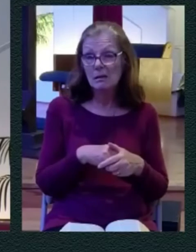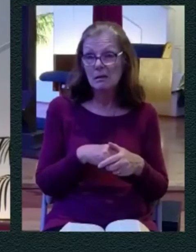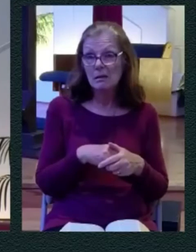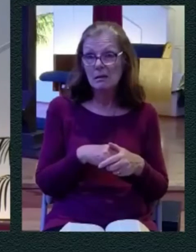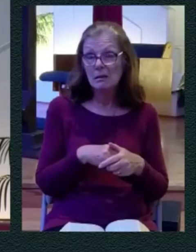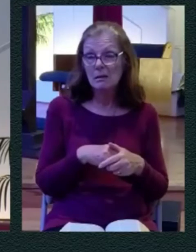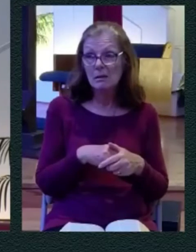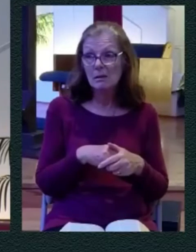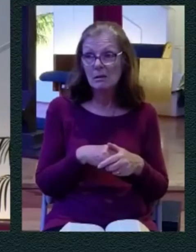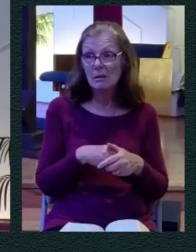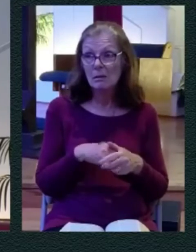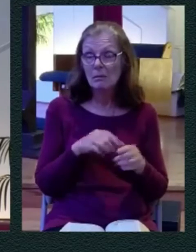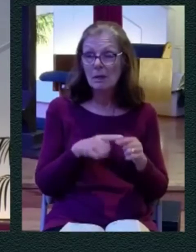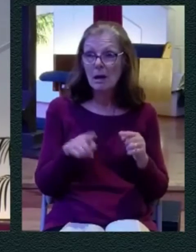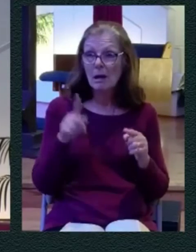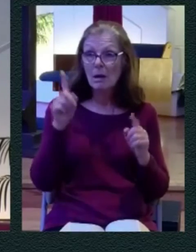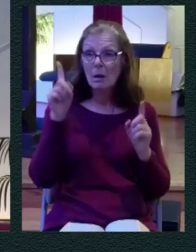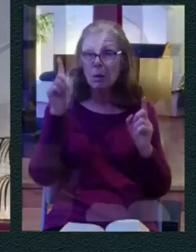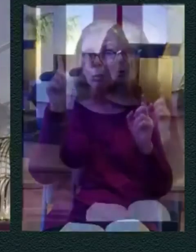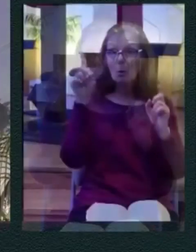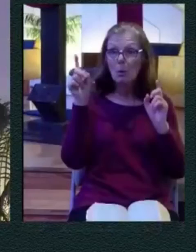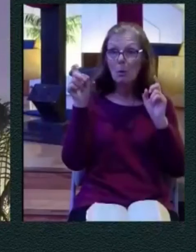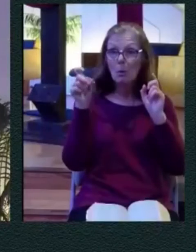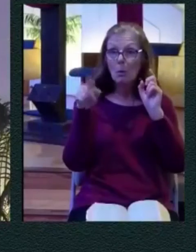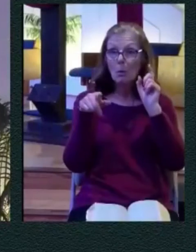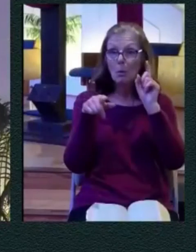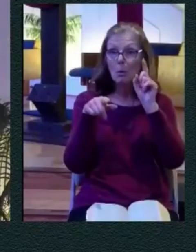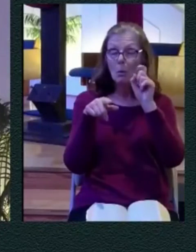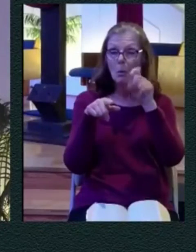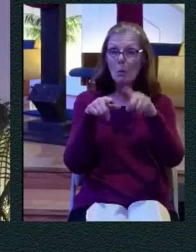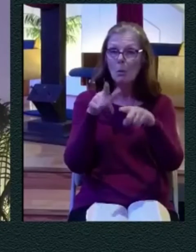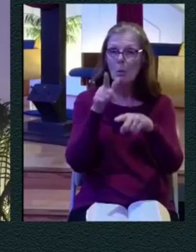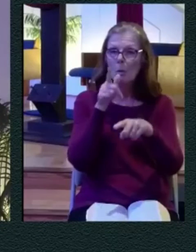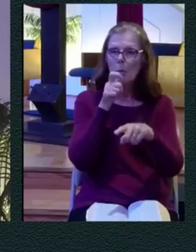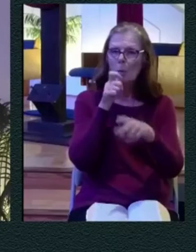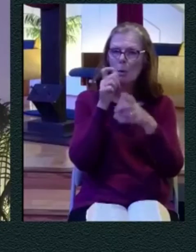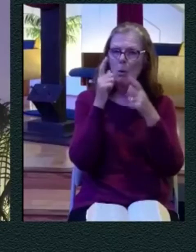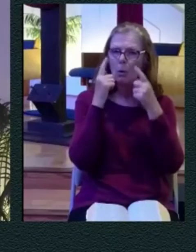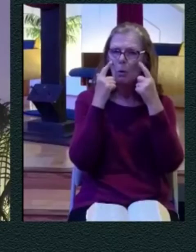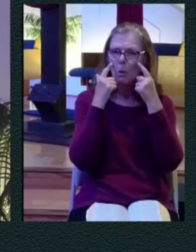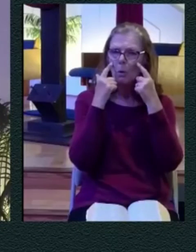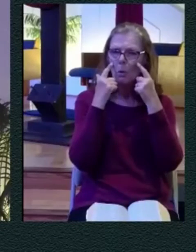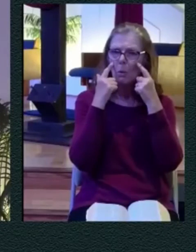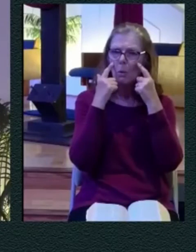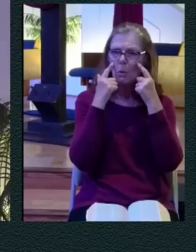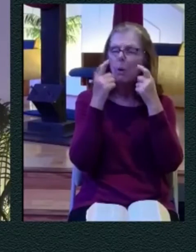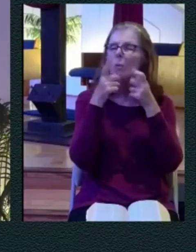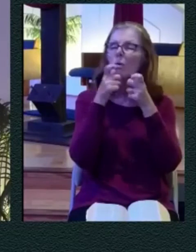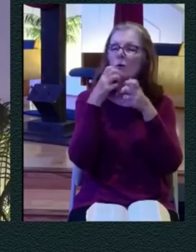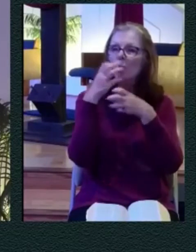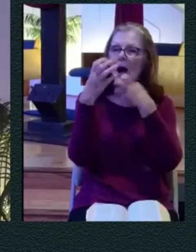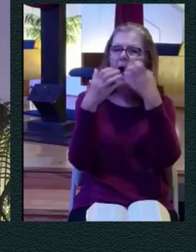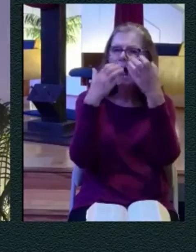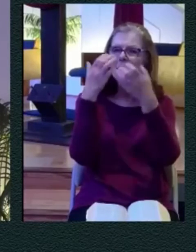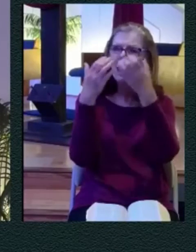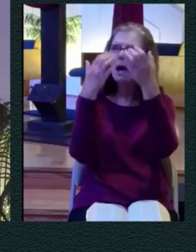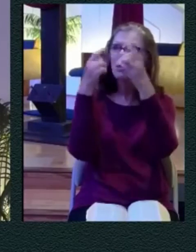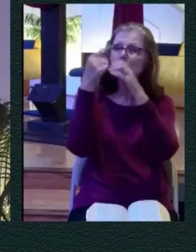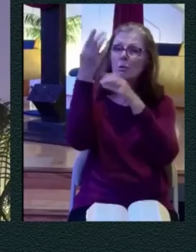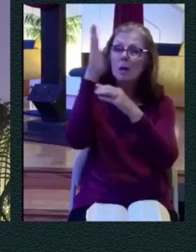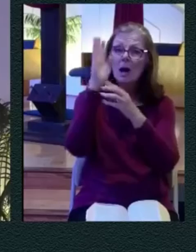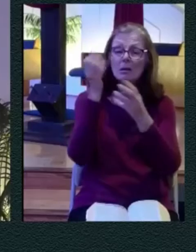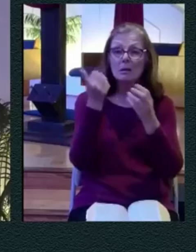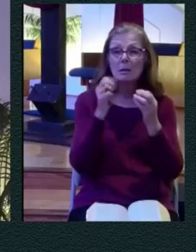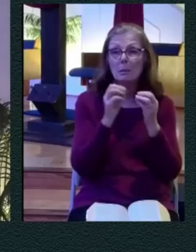The question is, who cries? Who cries out to God anymore in